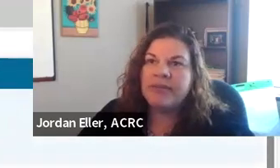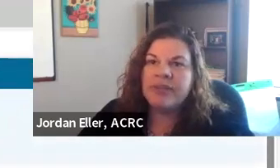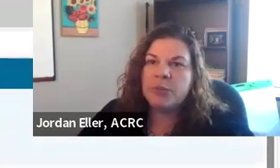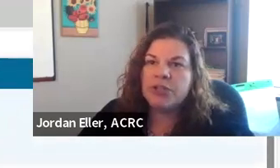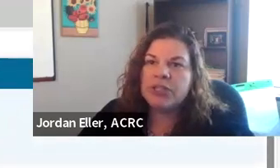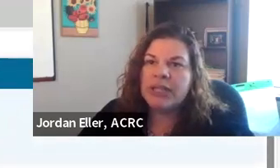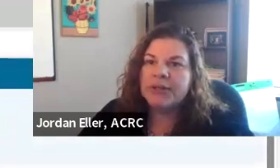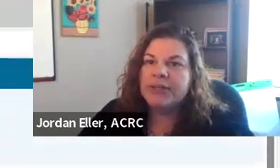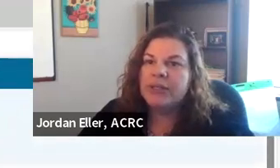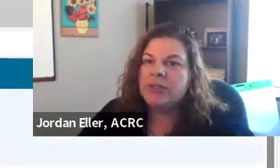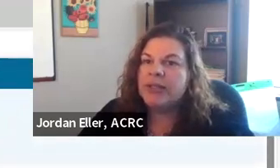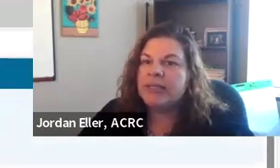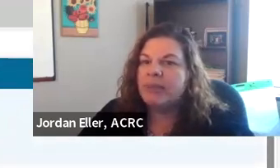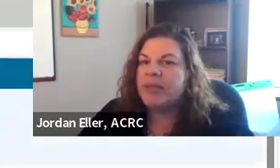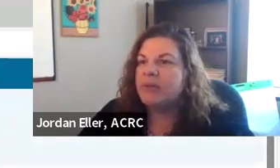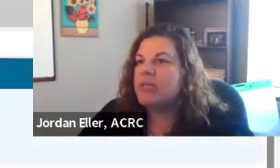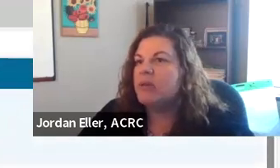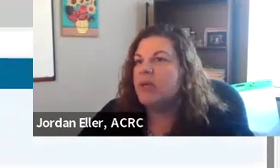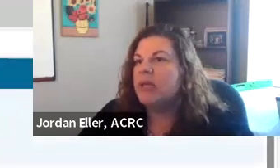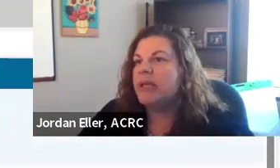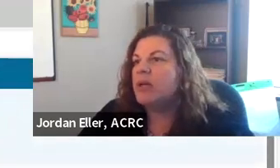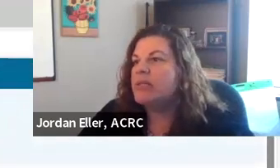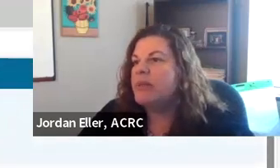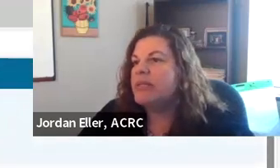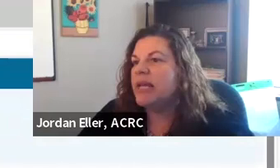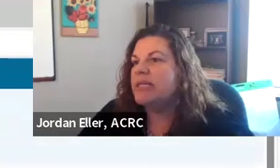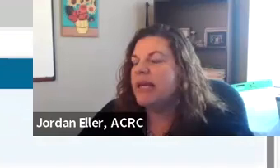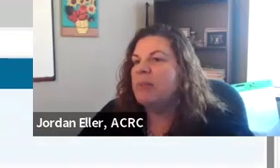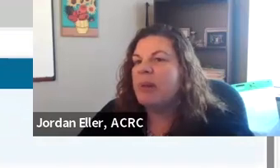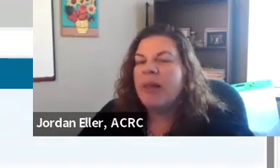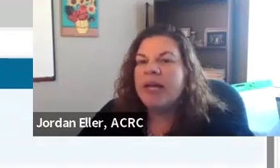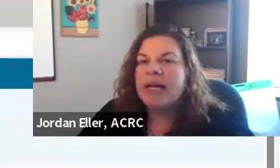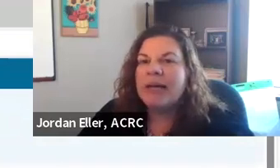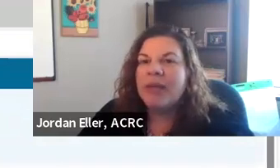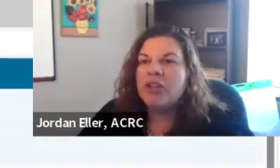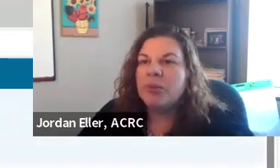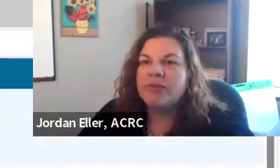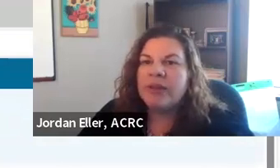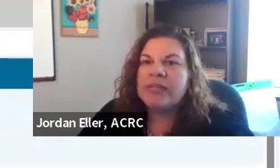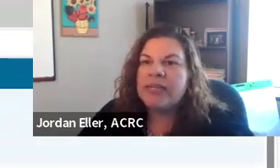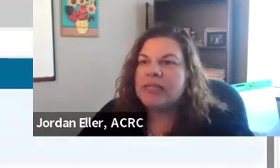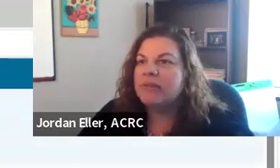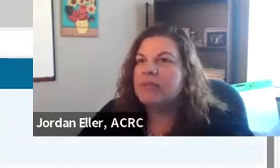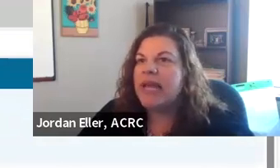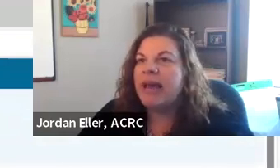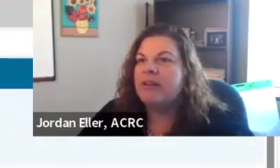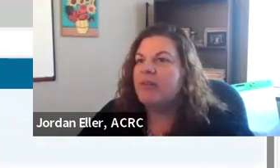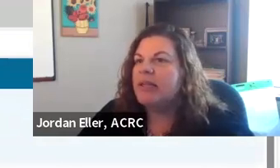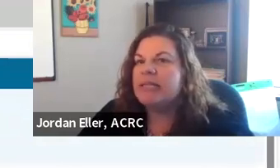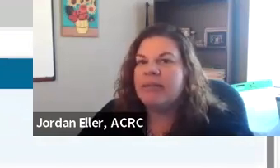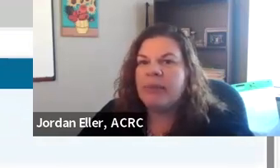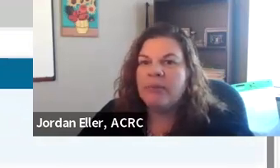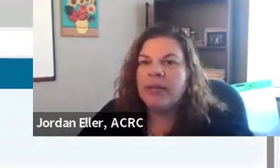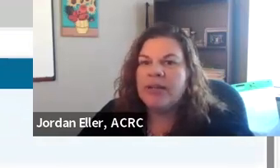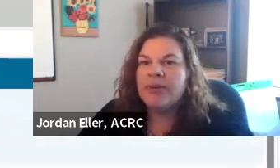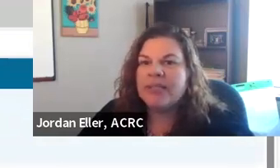to receive this Bridges letter. So that's something else that you can click on to be signed up. And Hubert, if you have anything to add at